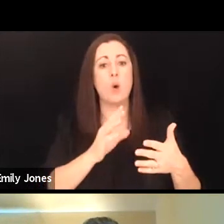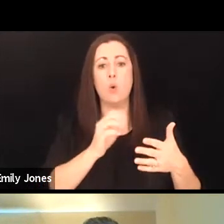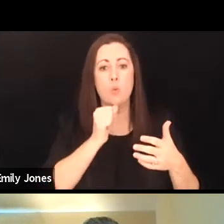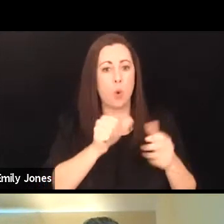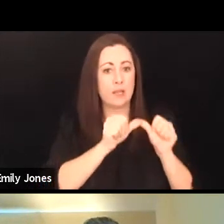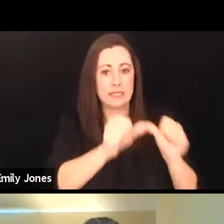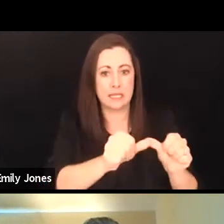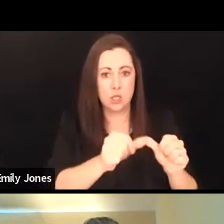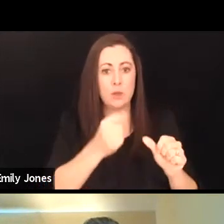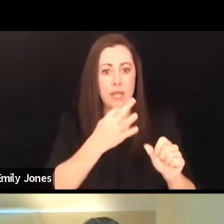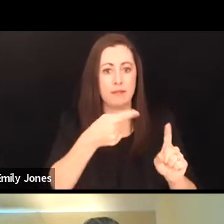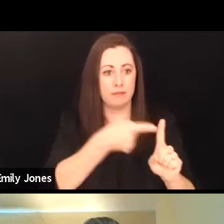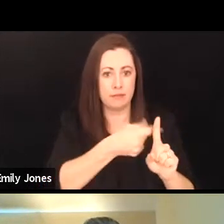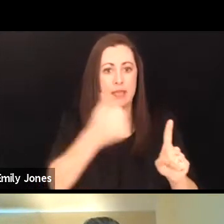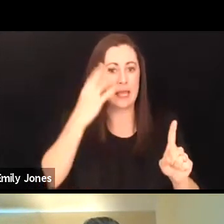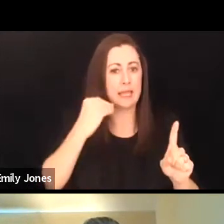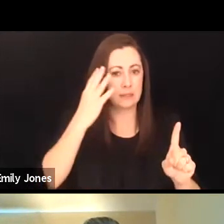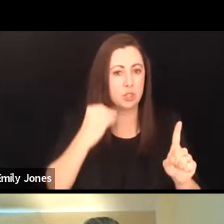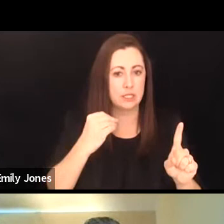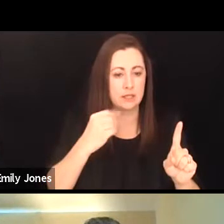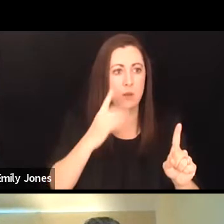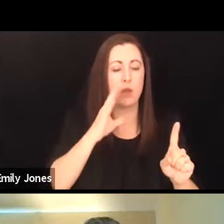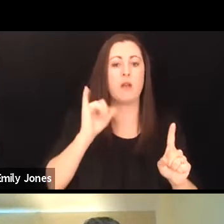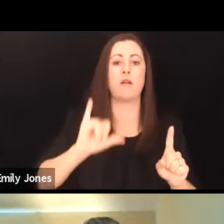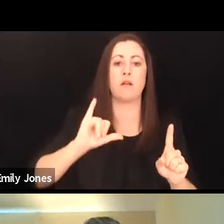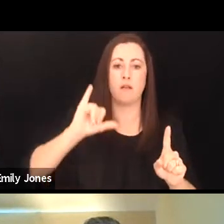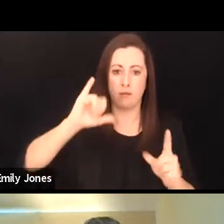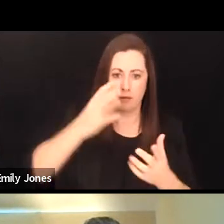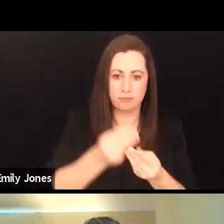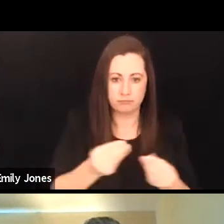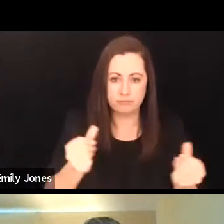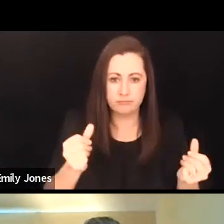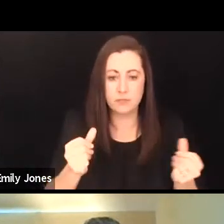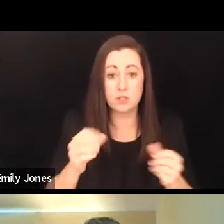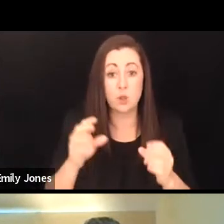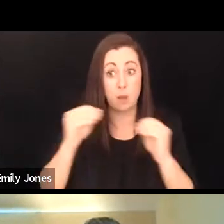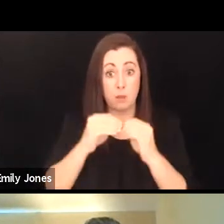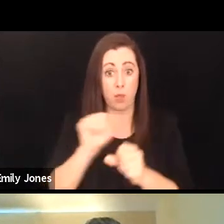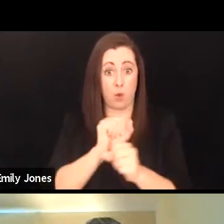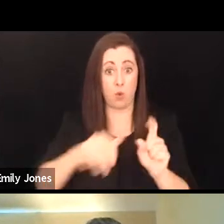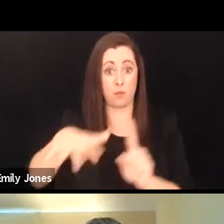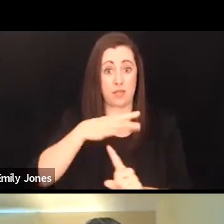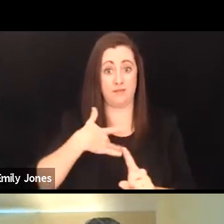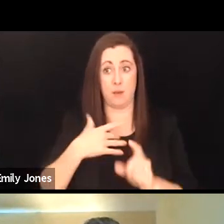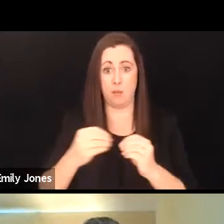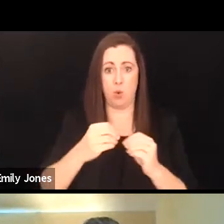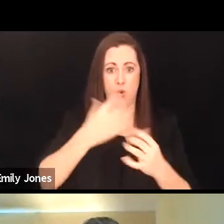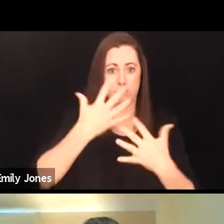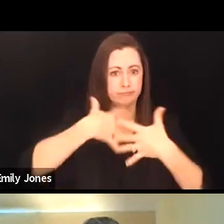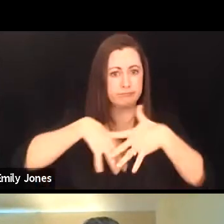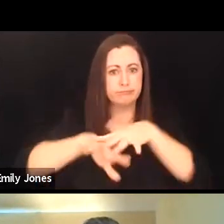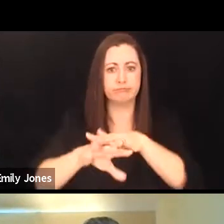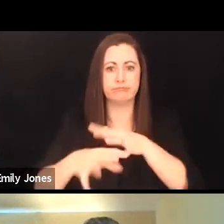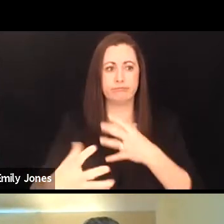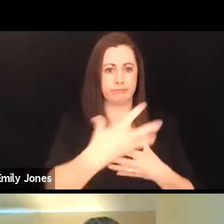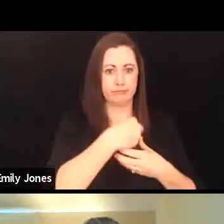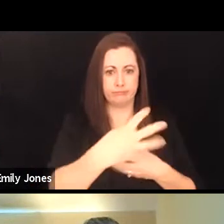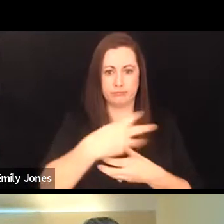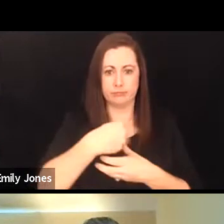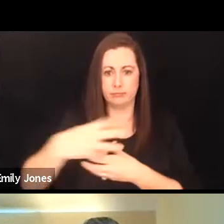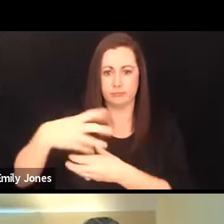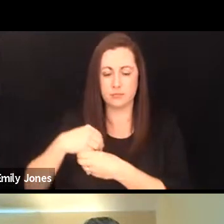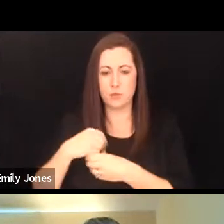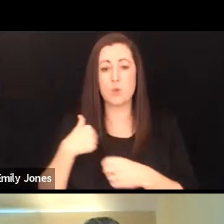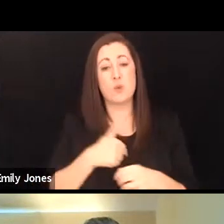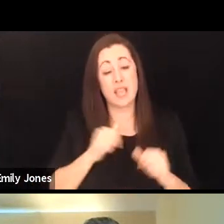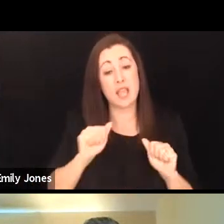goes. And the more we integrate a workplace and expect that discomfort, but